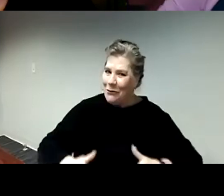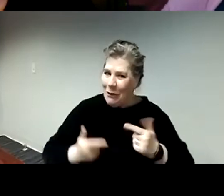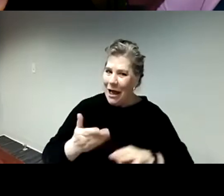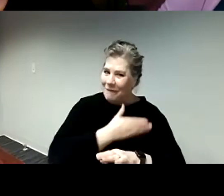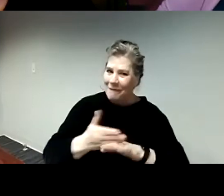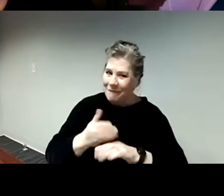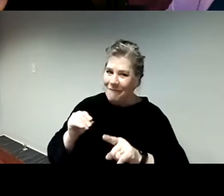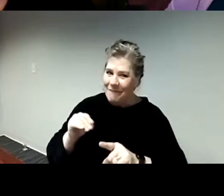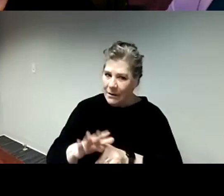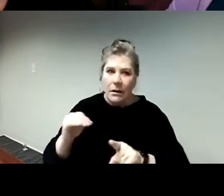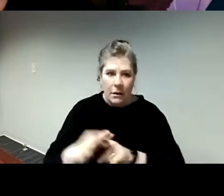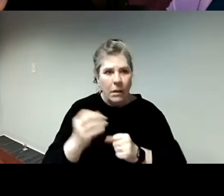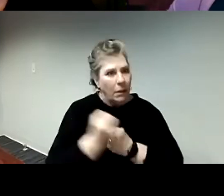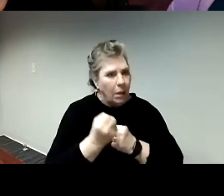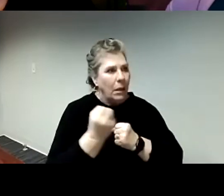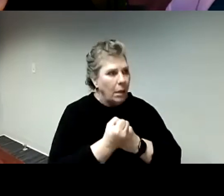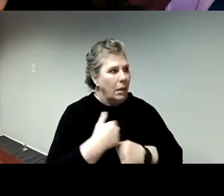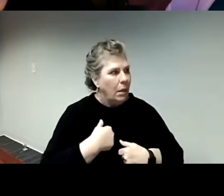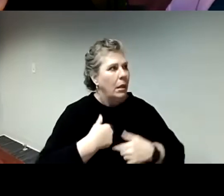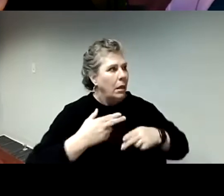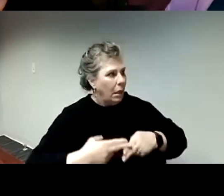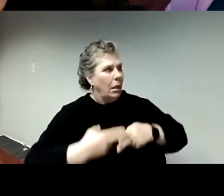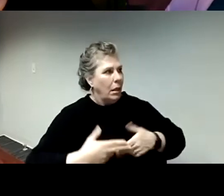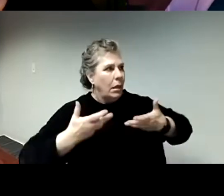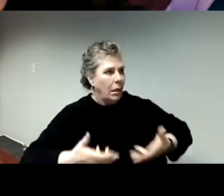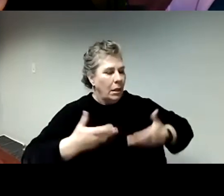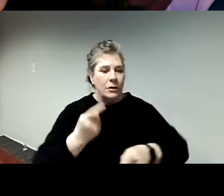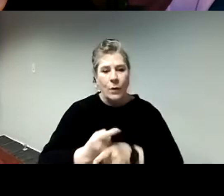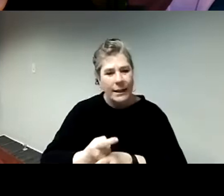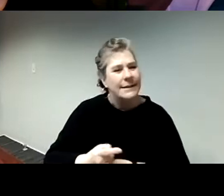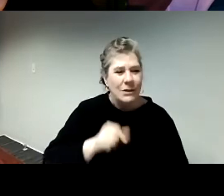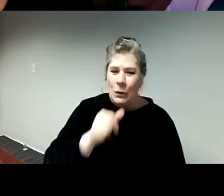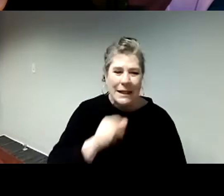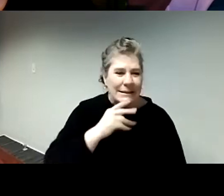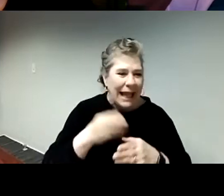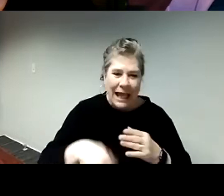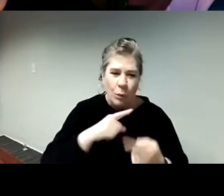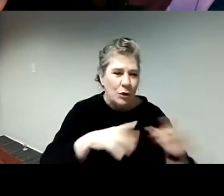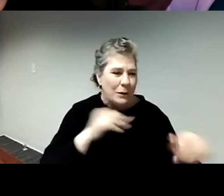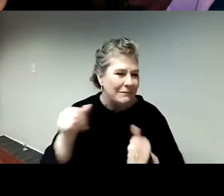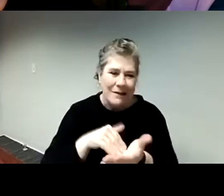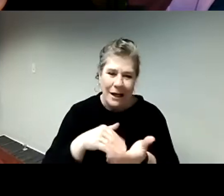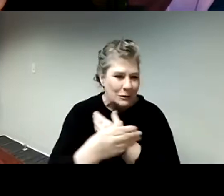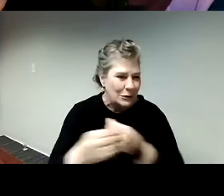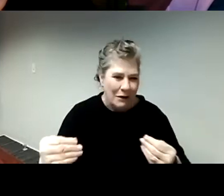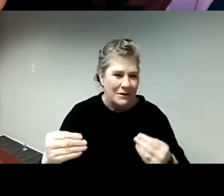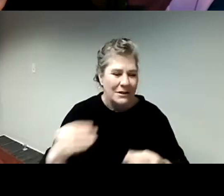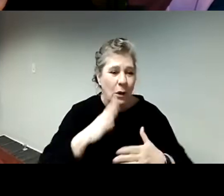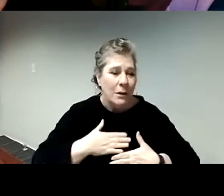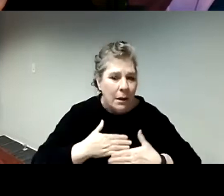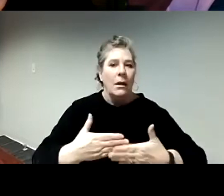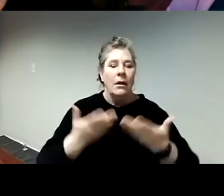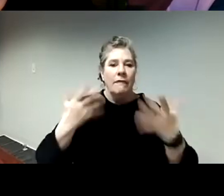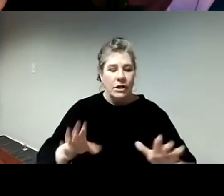it's this constant reinforcement. And so it doesn't just end when you leave the doctor's office, take that deep breath and you